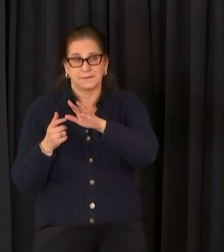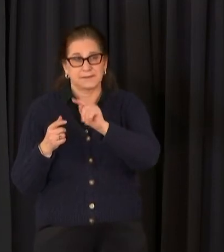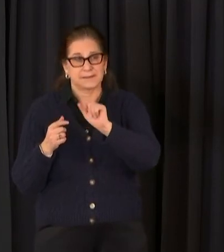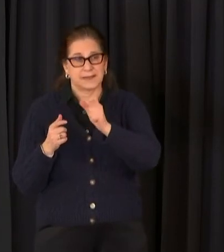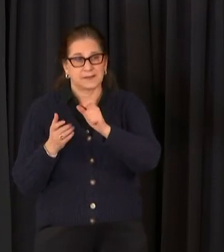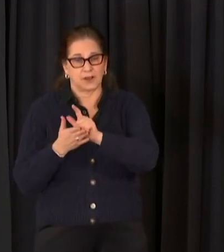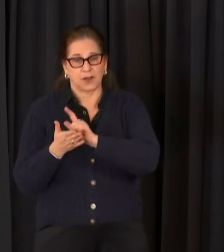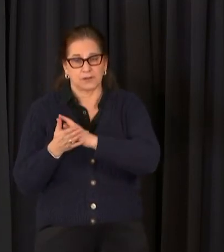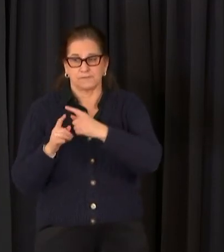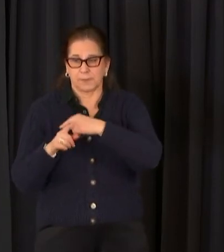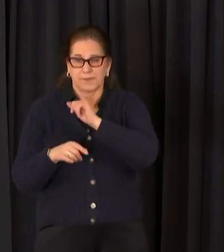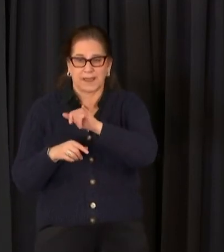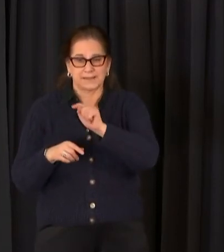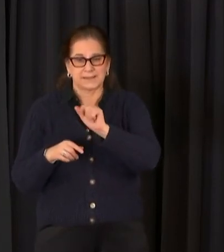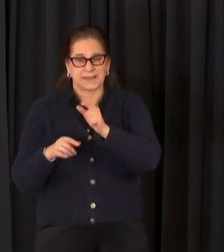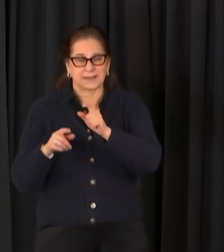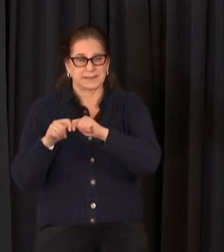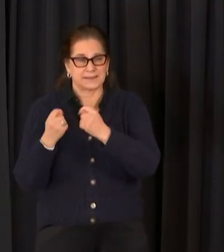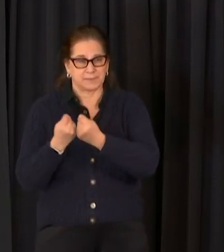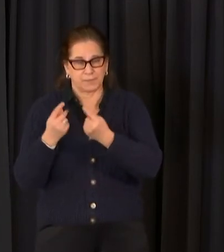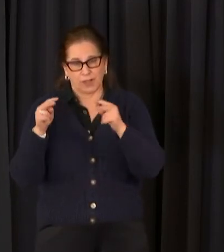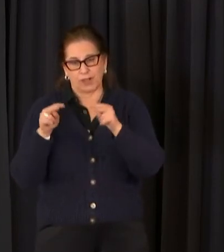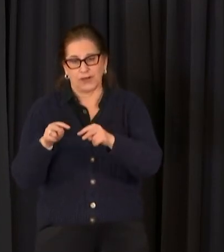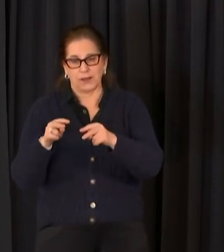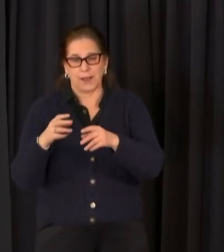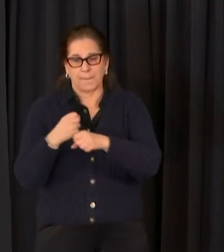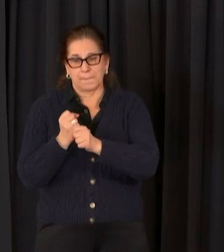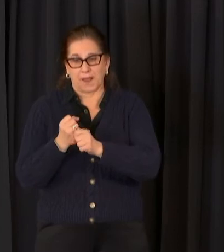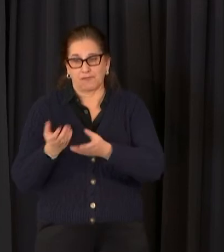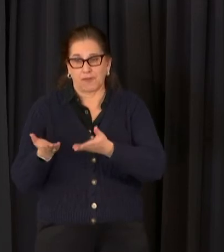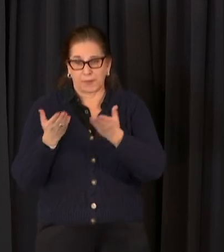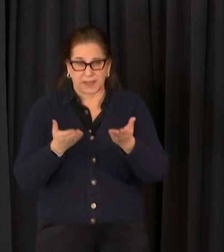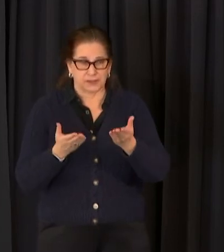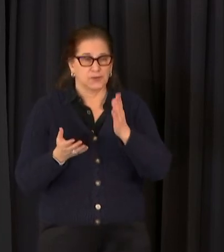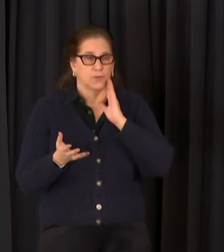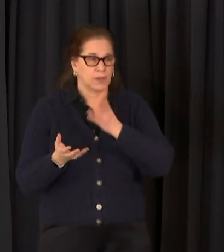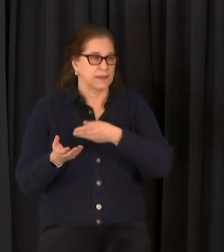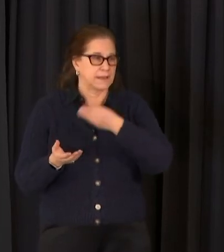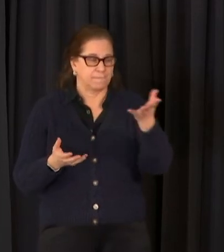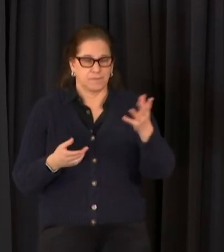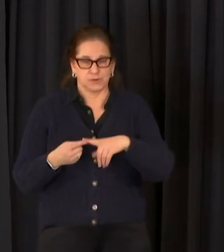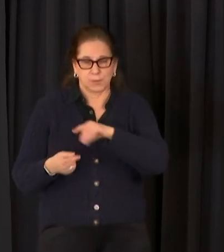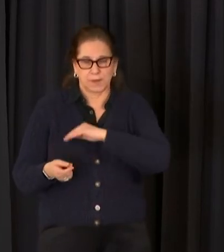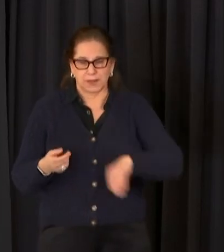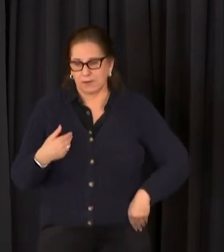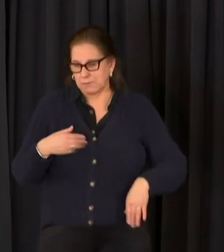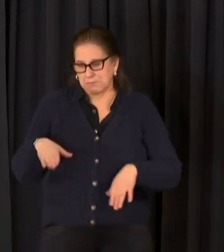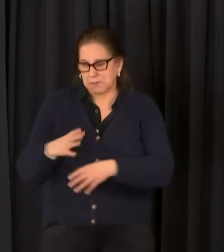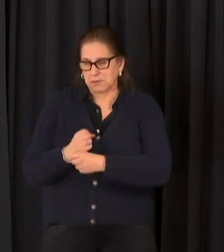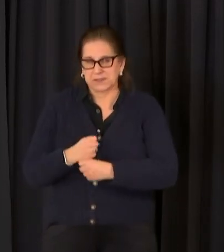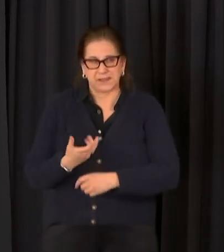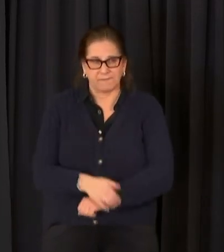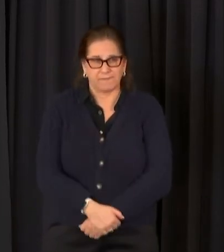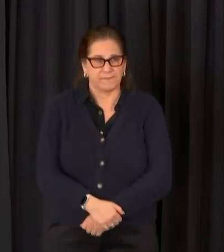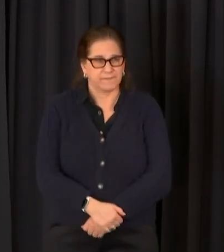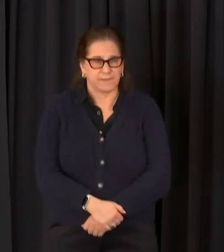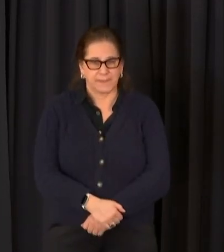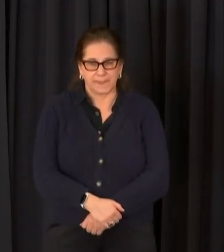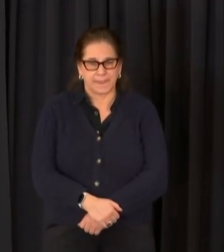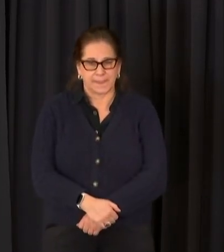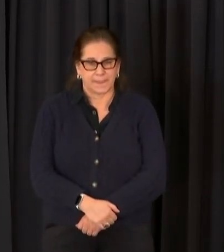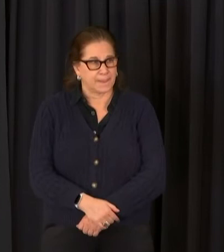I feel comfortable that we have a strong recommendation, I'll bring it to leadership. But at this point, I don't have anything additional to add there. Do you